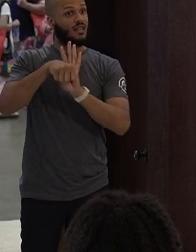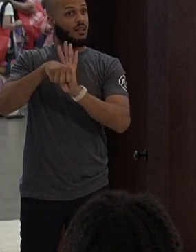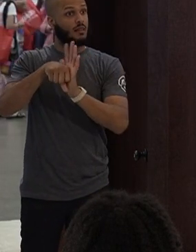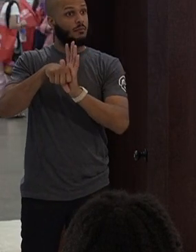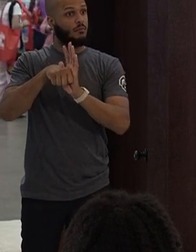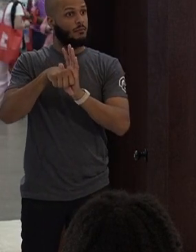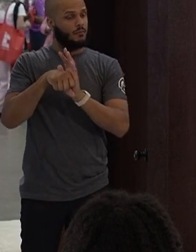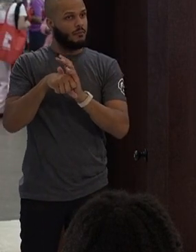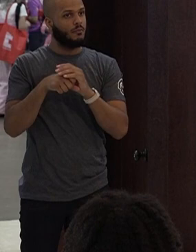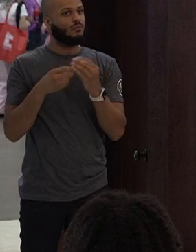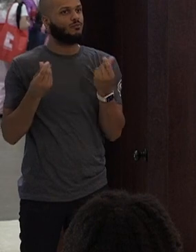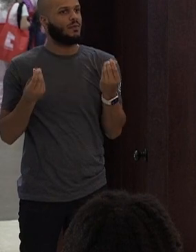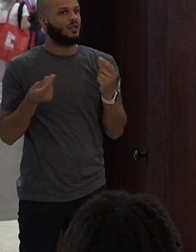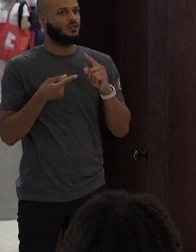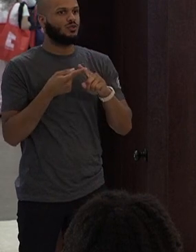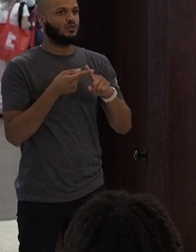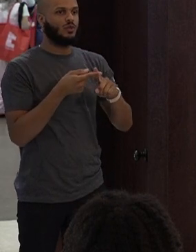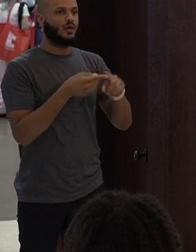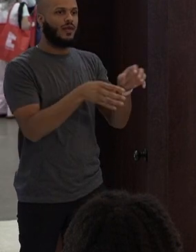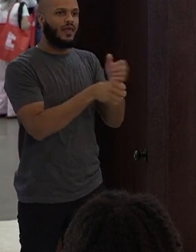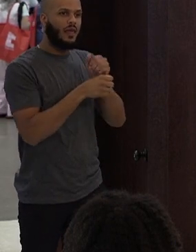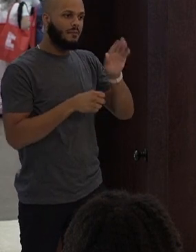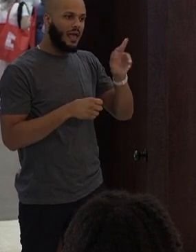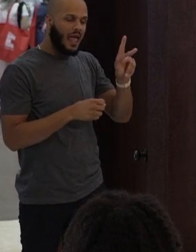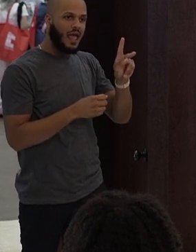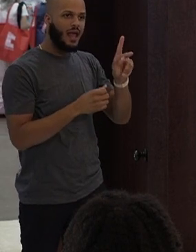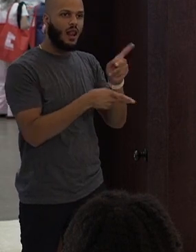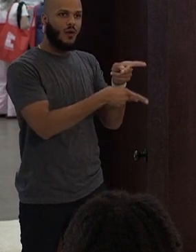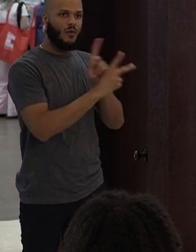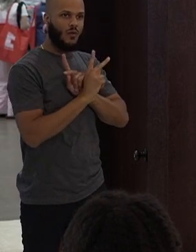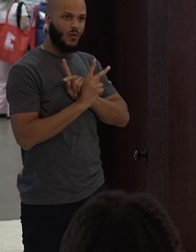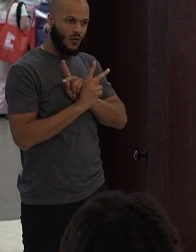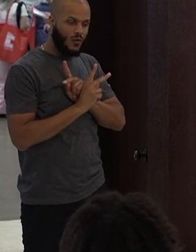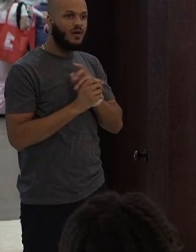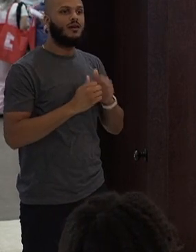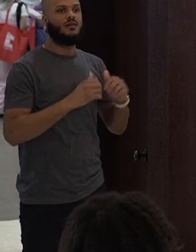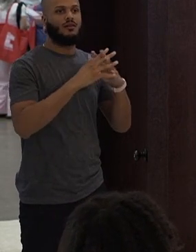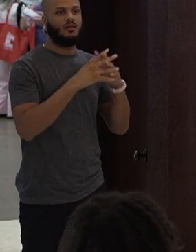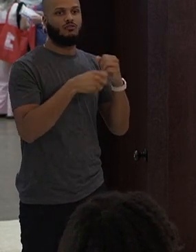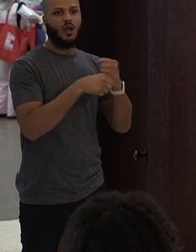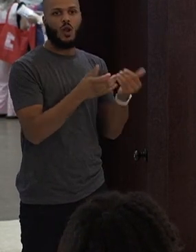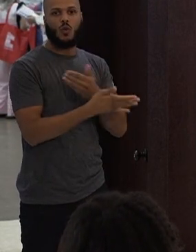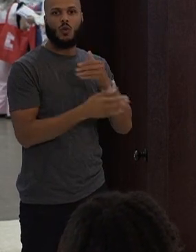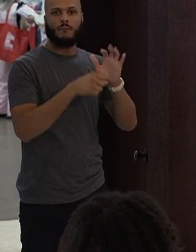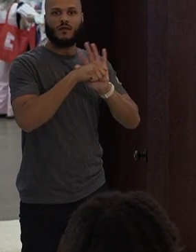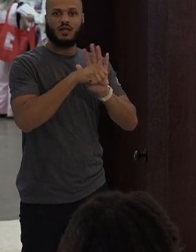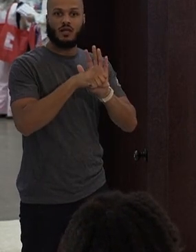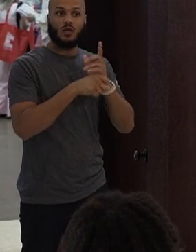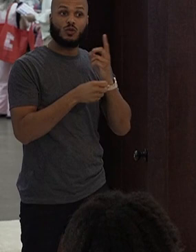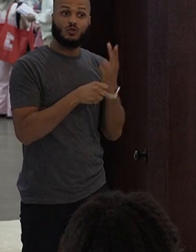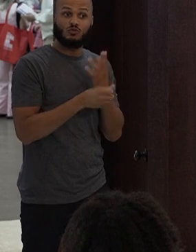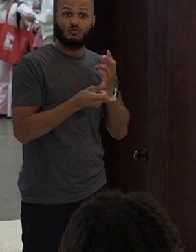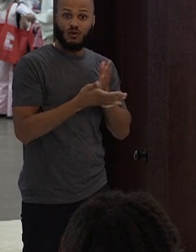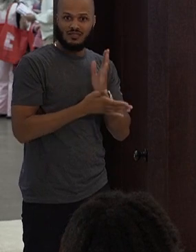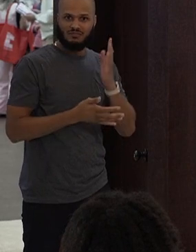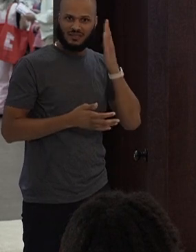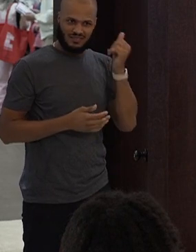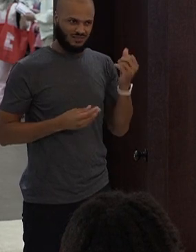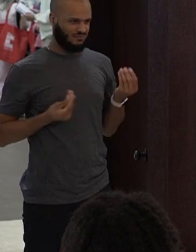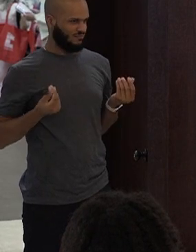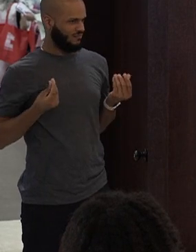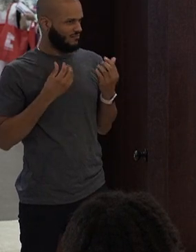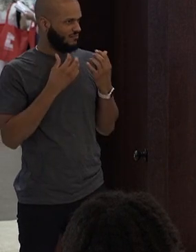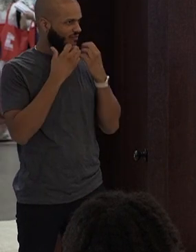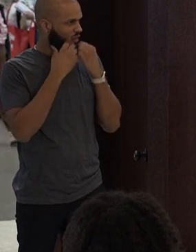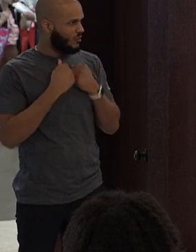collateral to get out a bank loan to create a new movie. They use those rights because they are valuable property. And